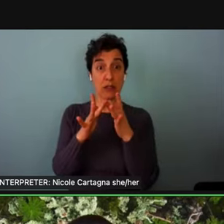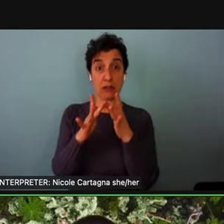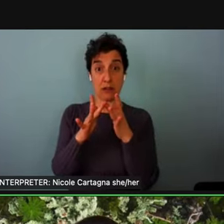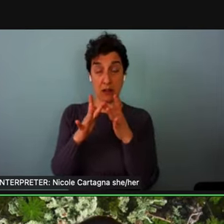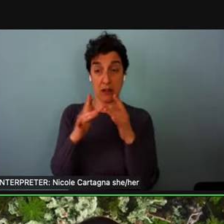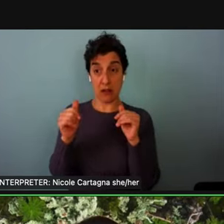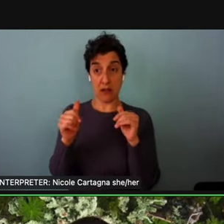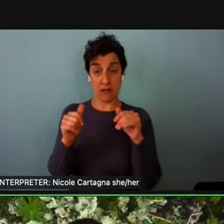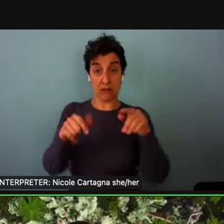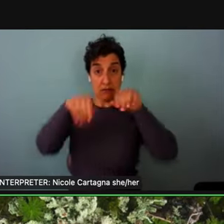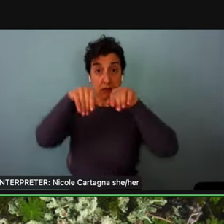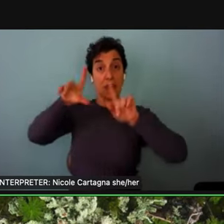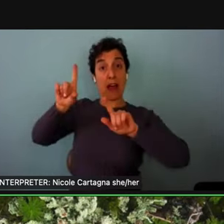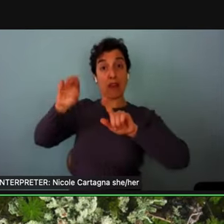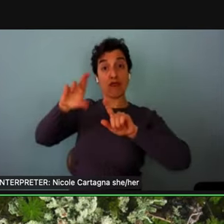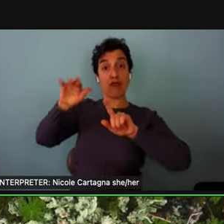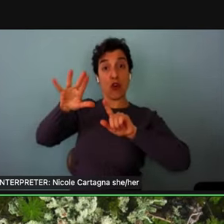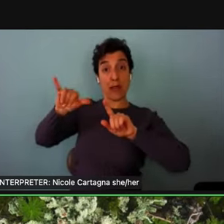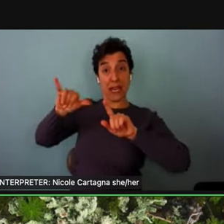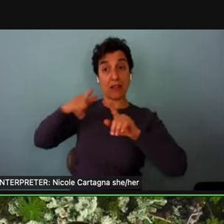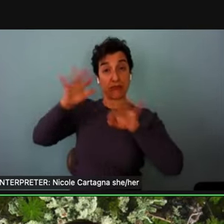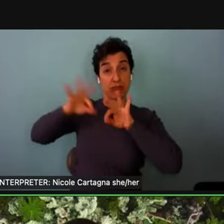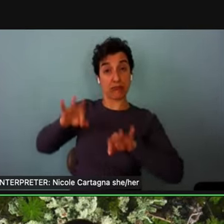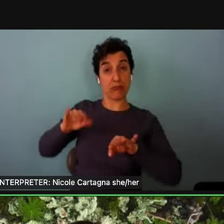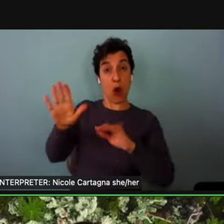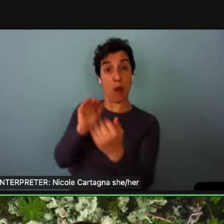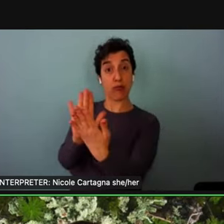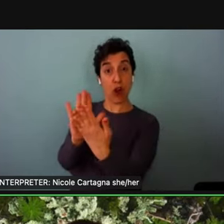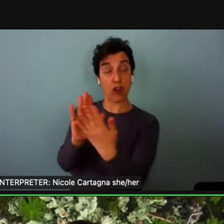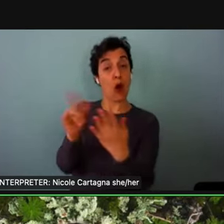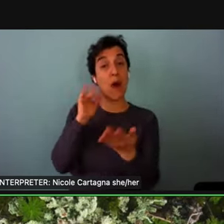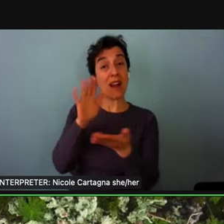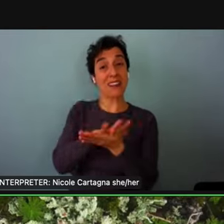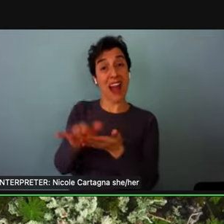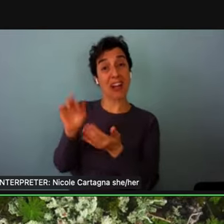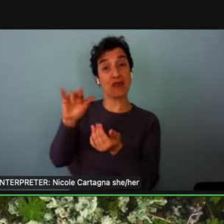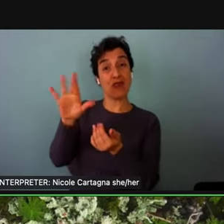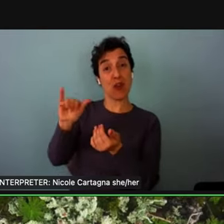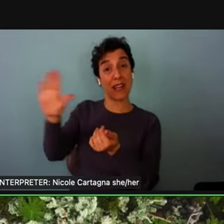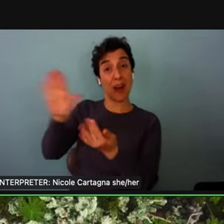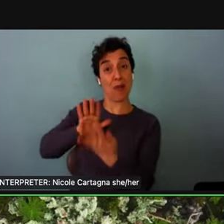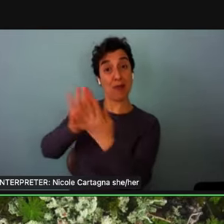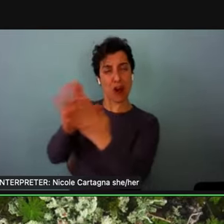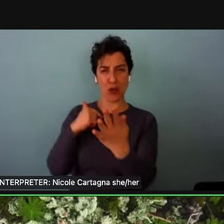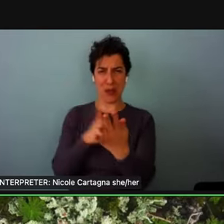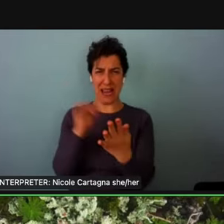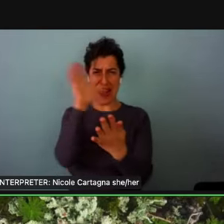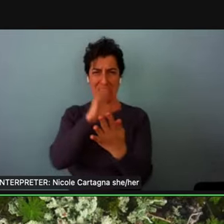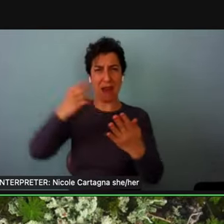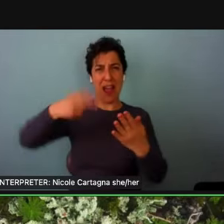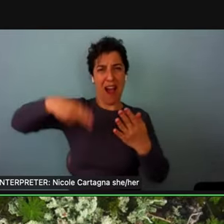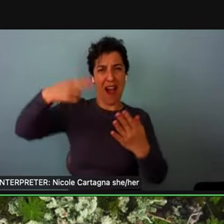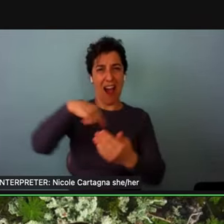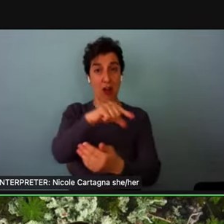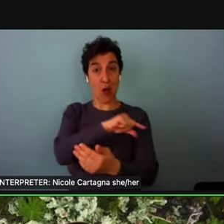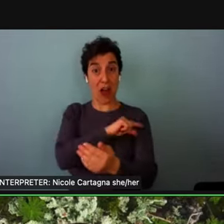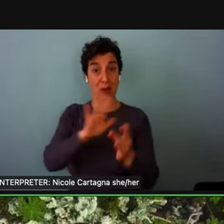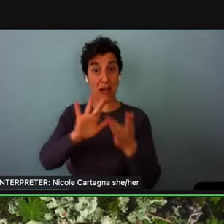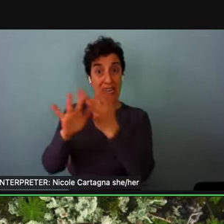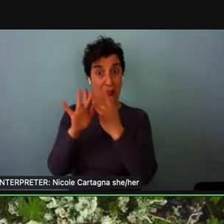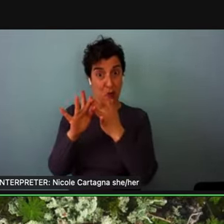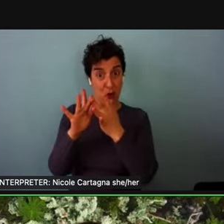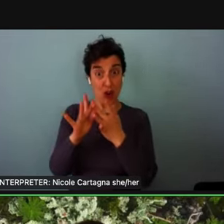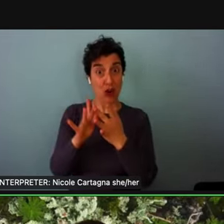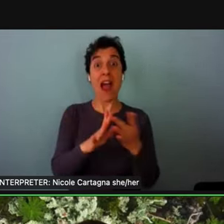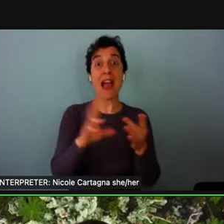delineated by Ruby's approach. What is nice about Ruby's approach is that we can estimate high quality networks with much less data